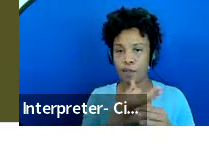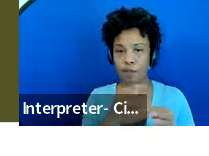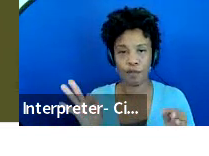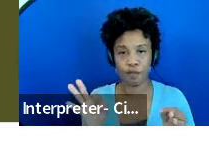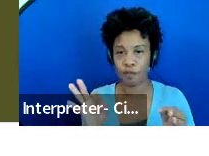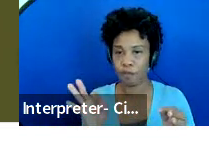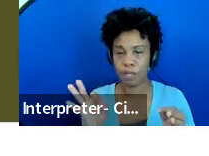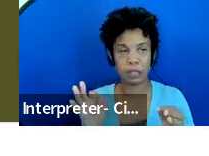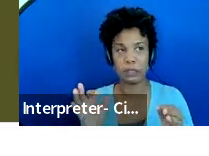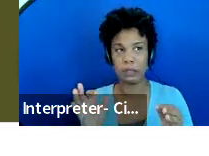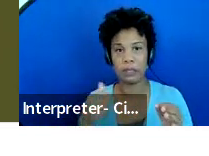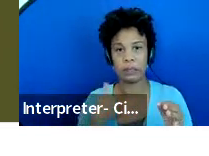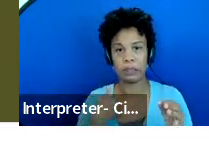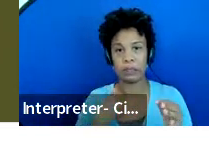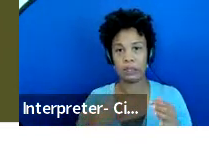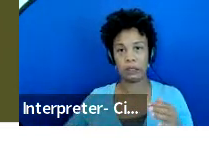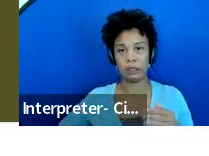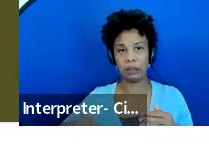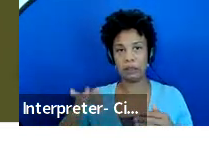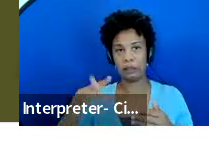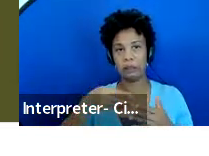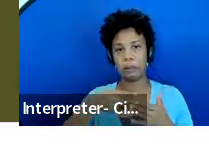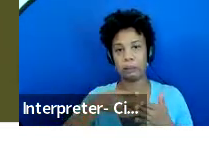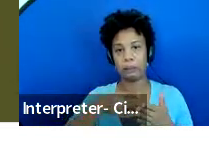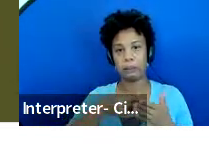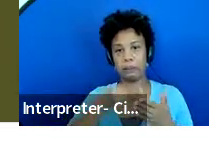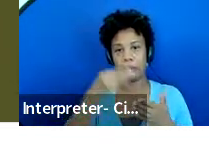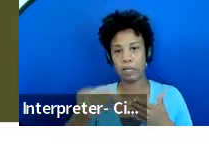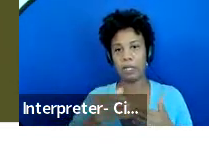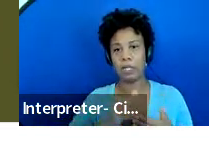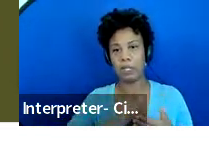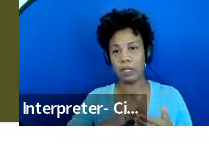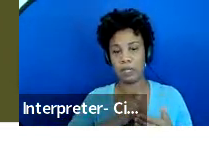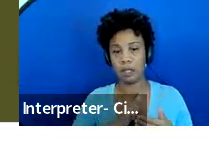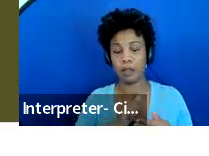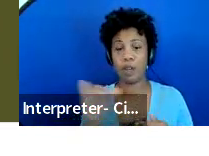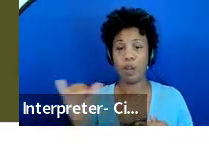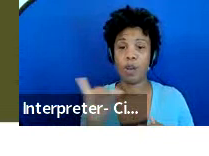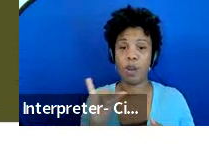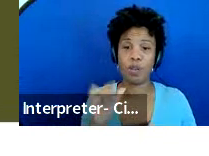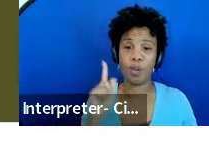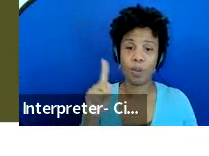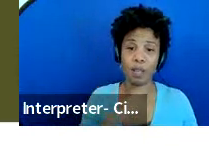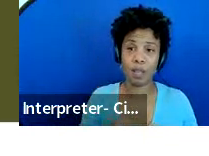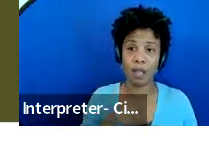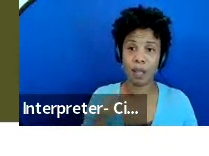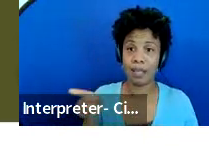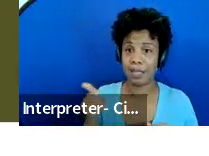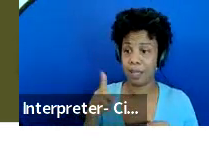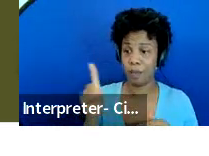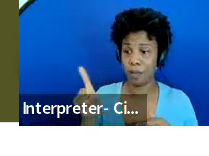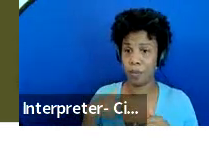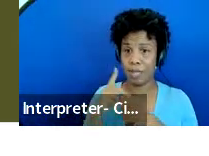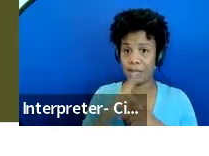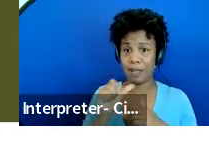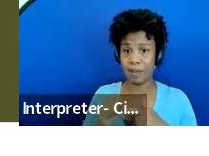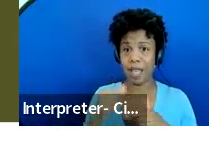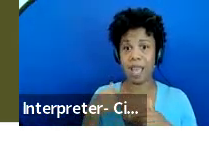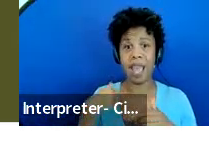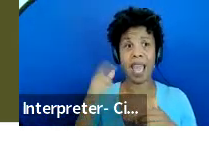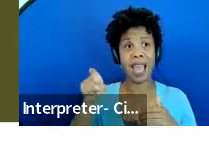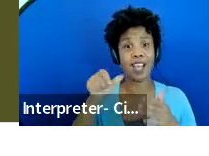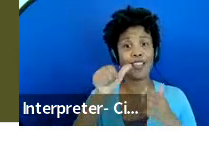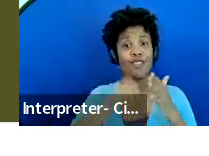where someone with a disability had to undergo urgent surgery and the service was unavailable via the